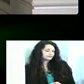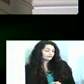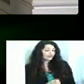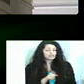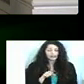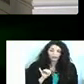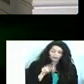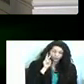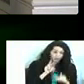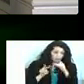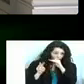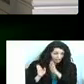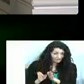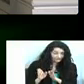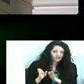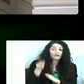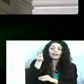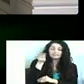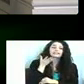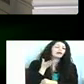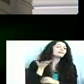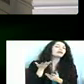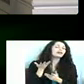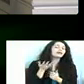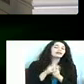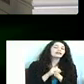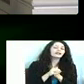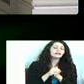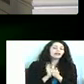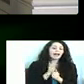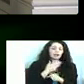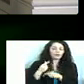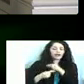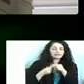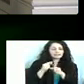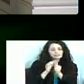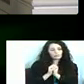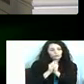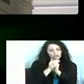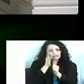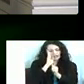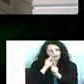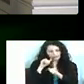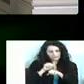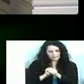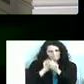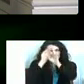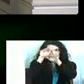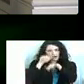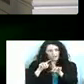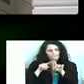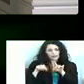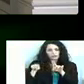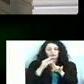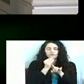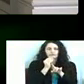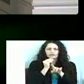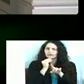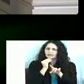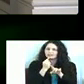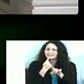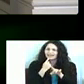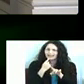prophet? Well, tell me this. Our ancestors worshiped God at this mountain, but you Jews insist